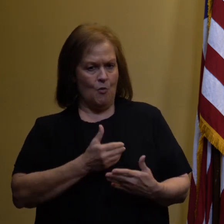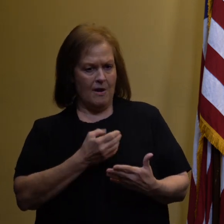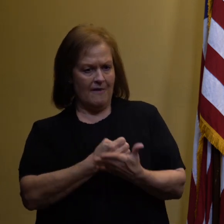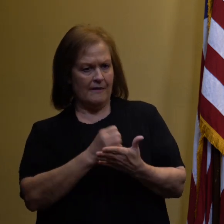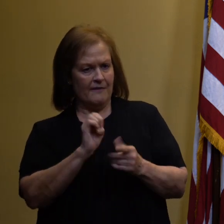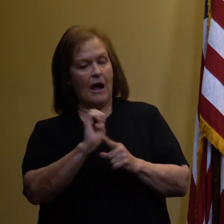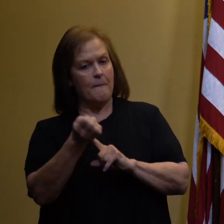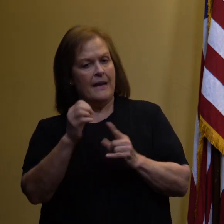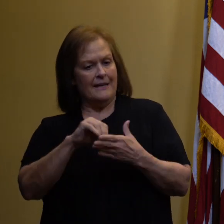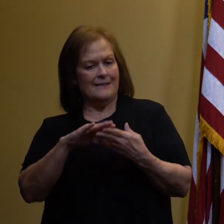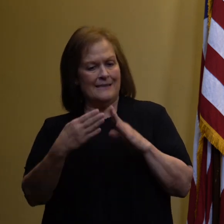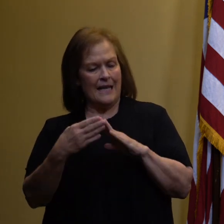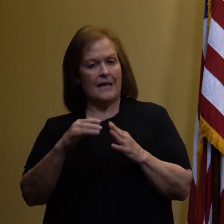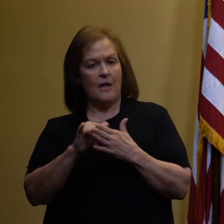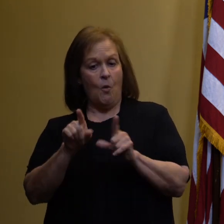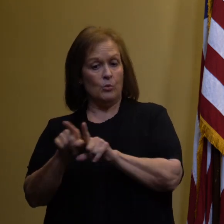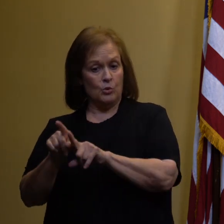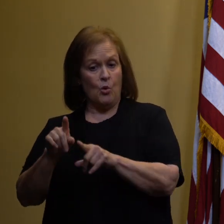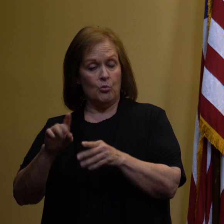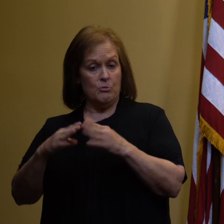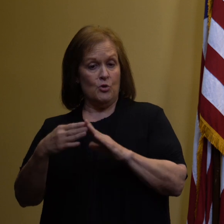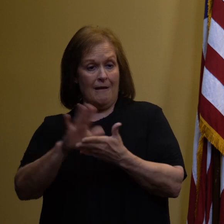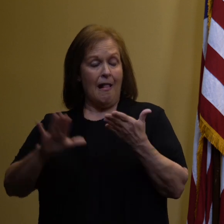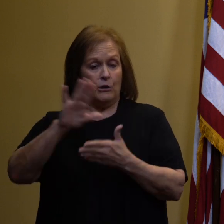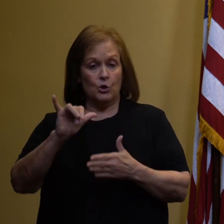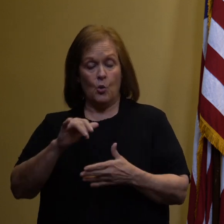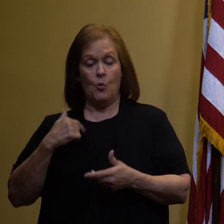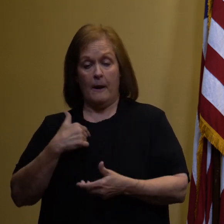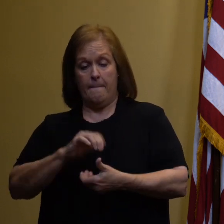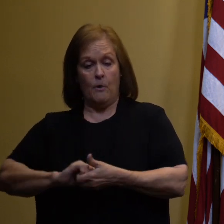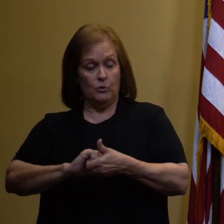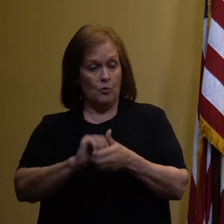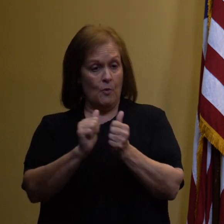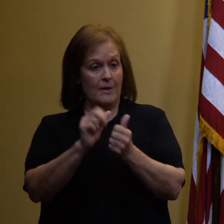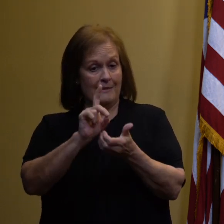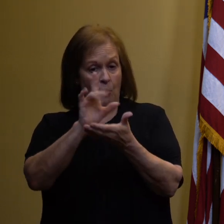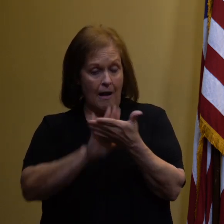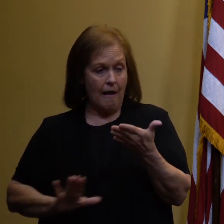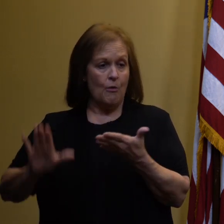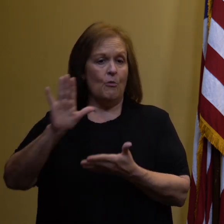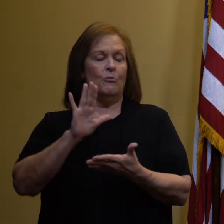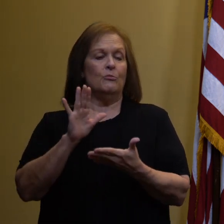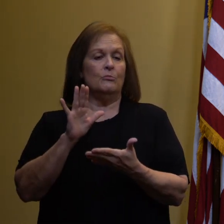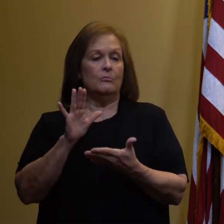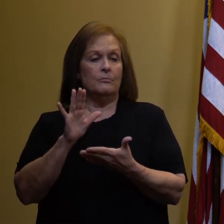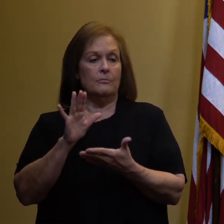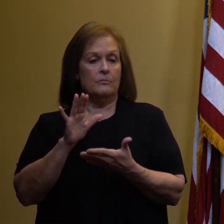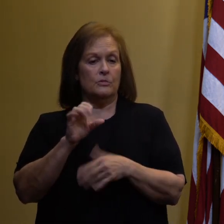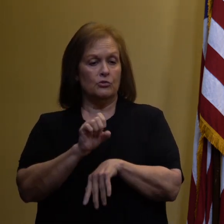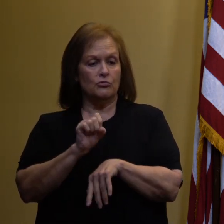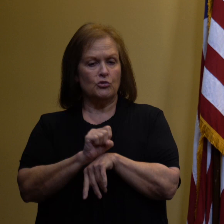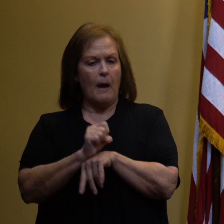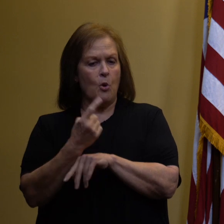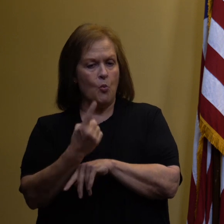our community colleges as well. You know, in partnership with Delgado, the Job